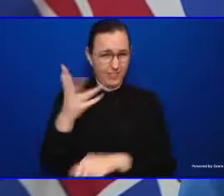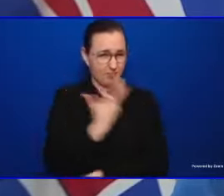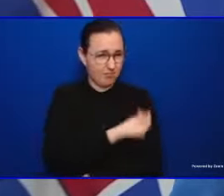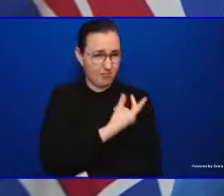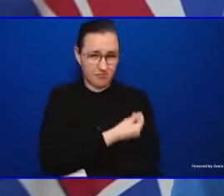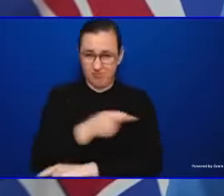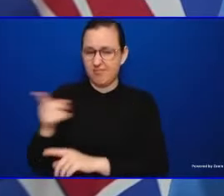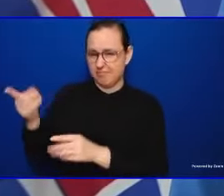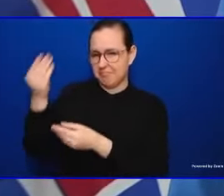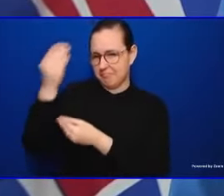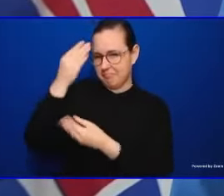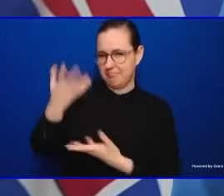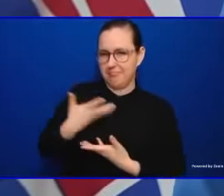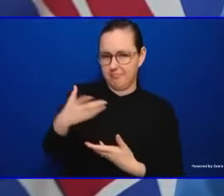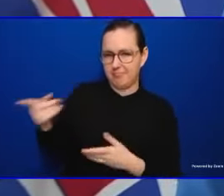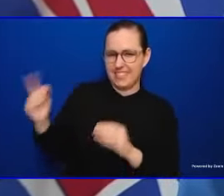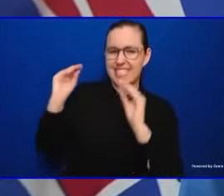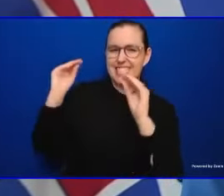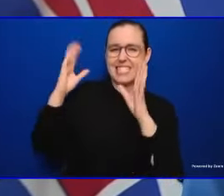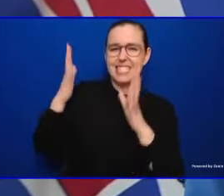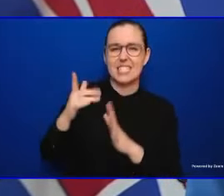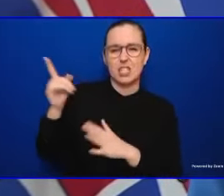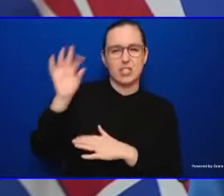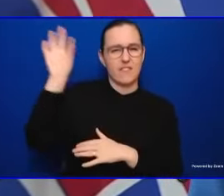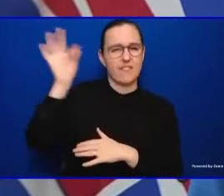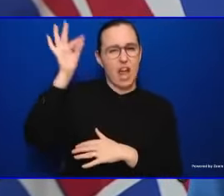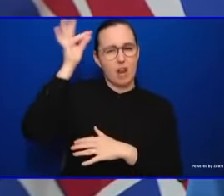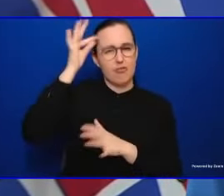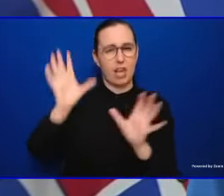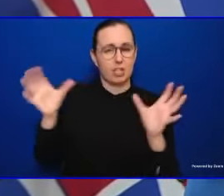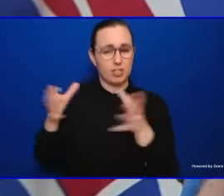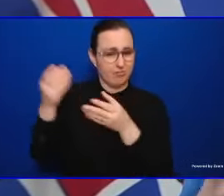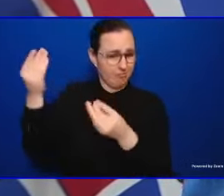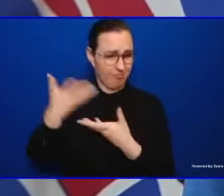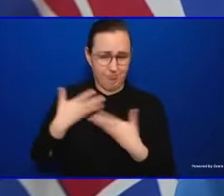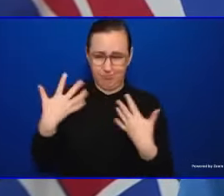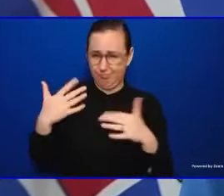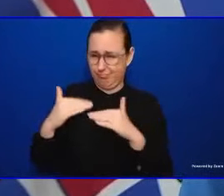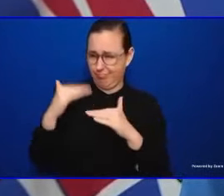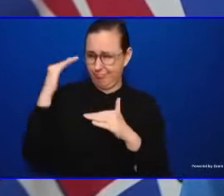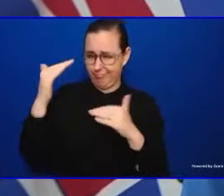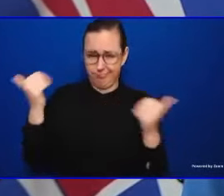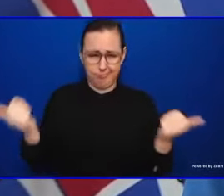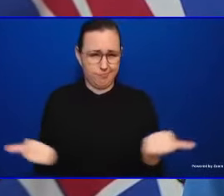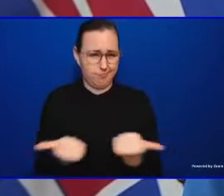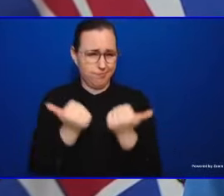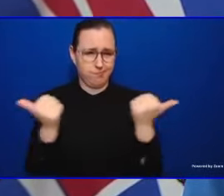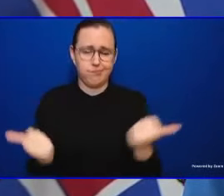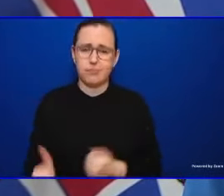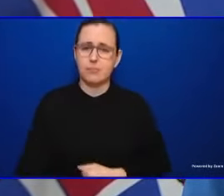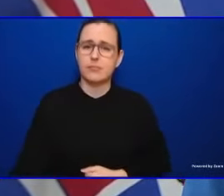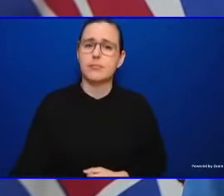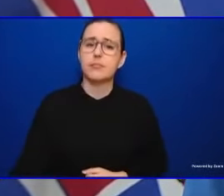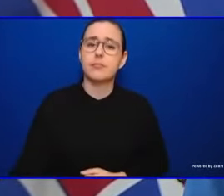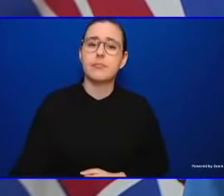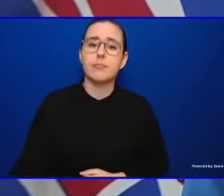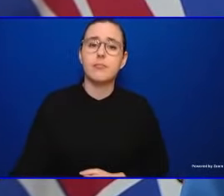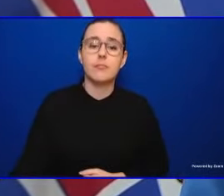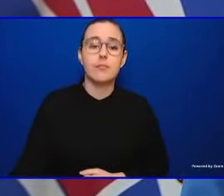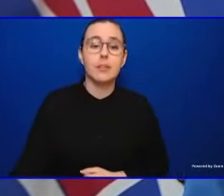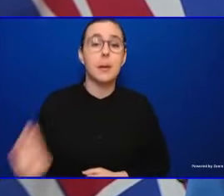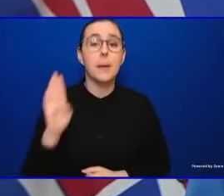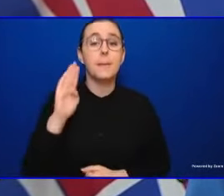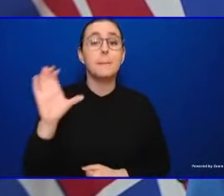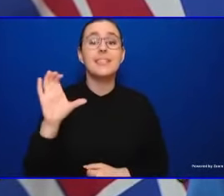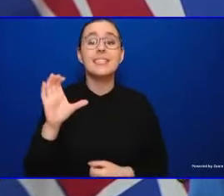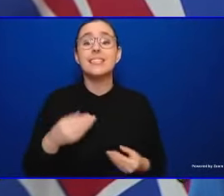we know that last year public health prioritized many school staff for vaccines when vaccination became available.